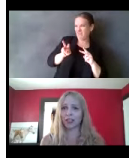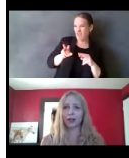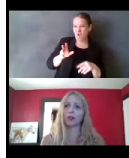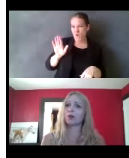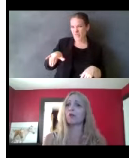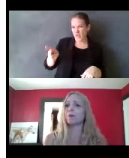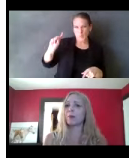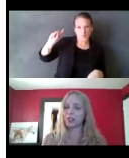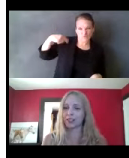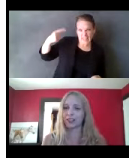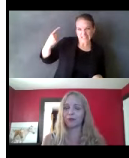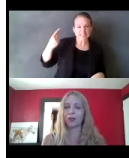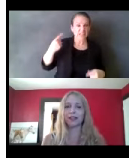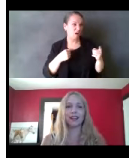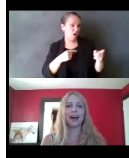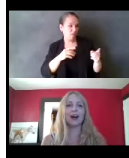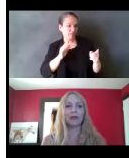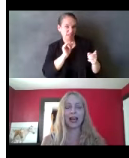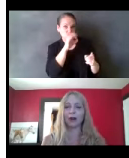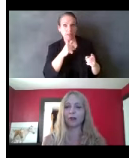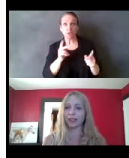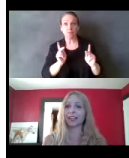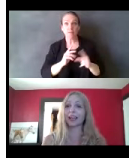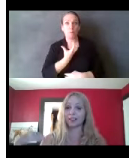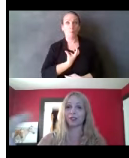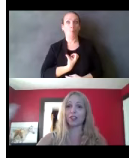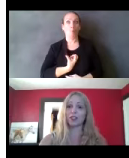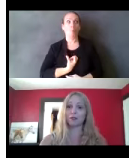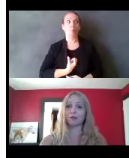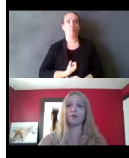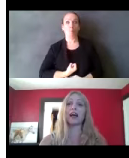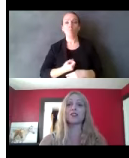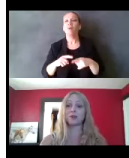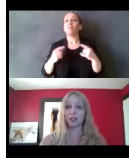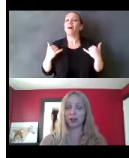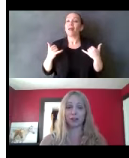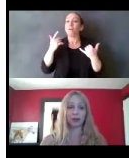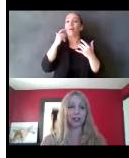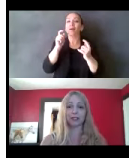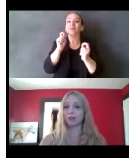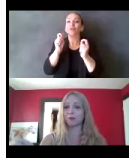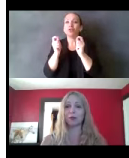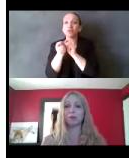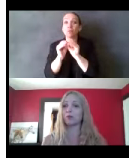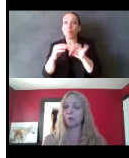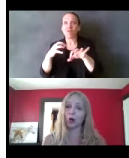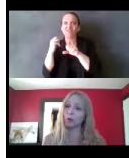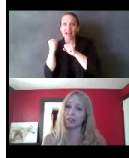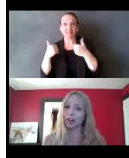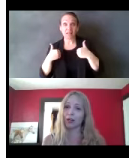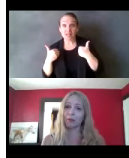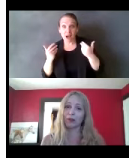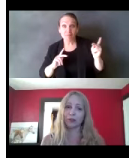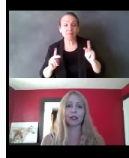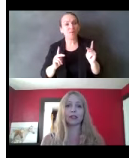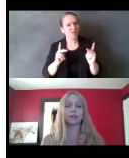strange thing, or you wouldn't want to mention it to anyone. Now, again, as it's changing faster in the younger generations, people more openly